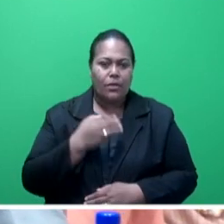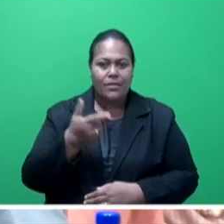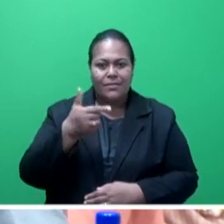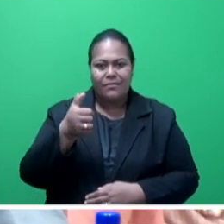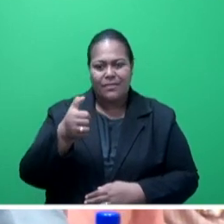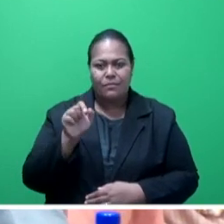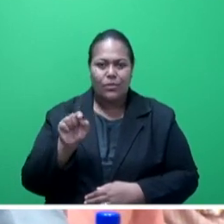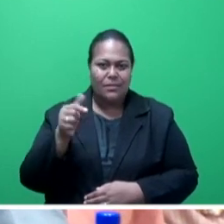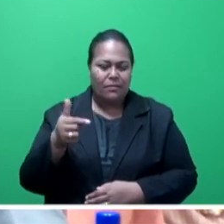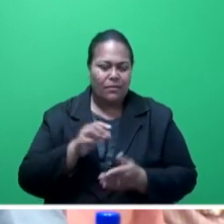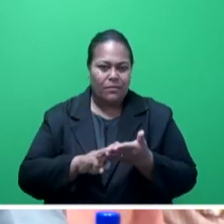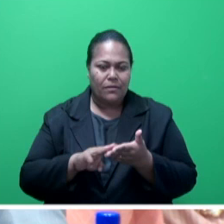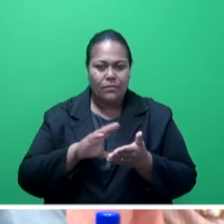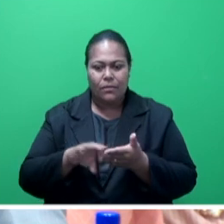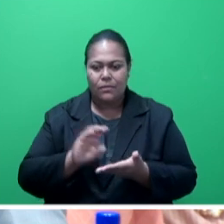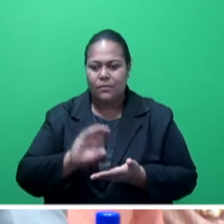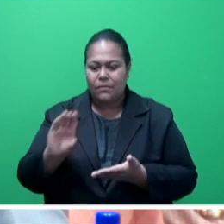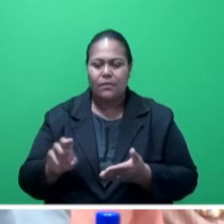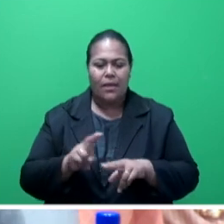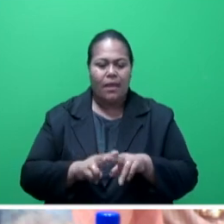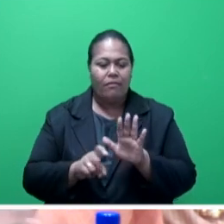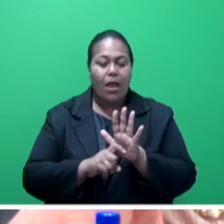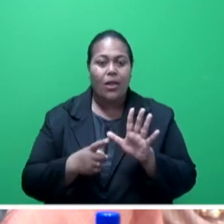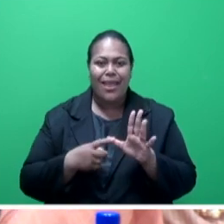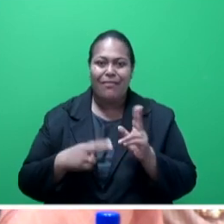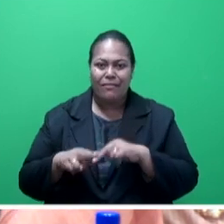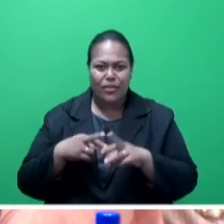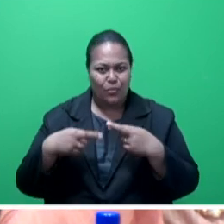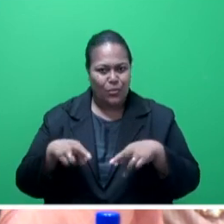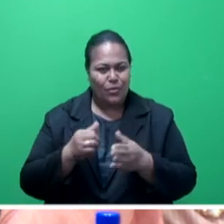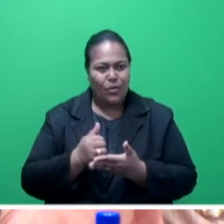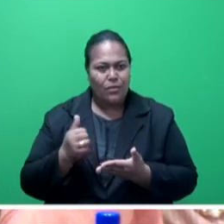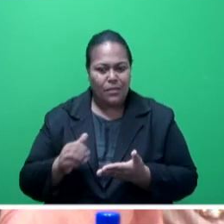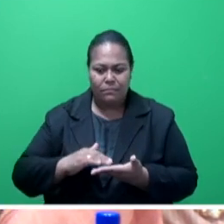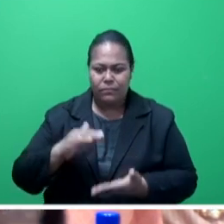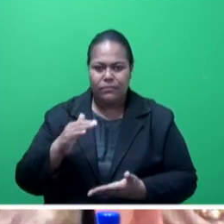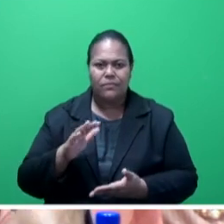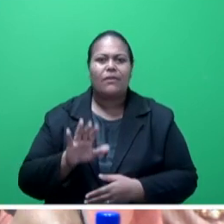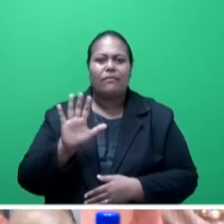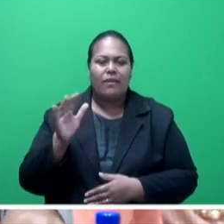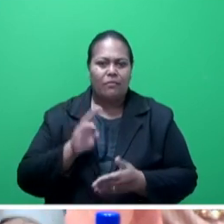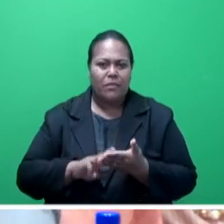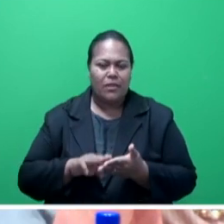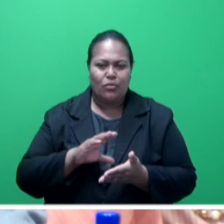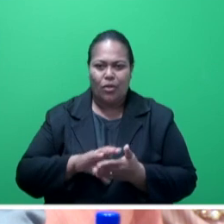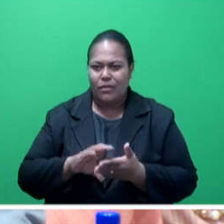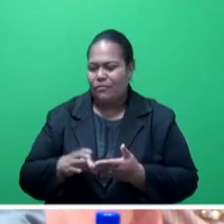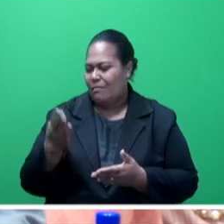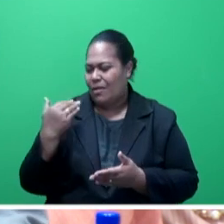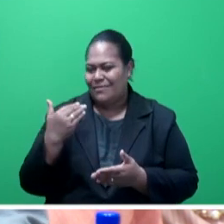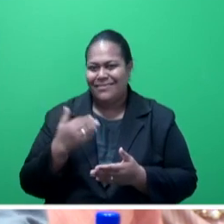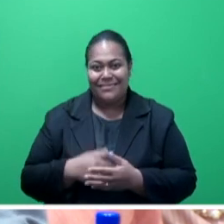$376.7 million is provided to FRA, an increase of $38.5 million. Mr. Speaker, sir, the main